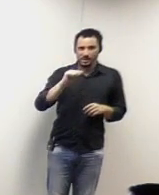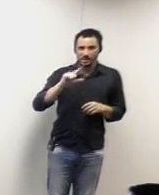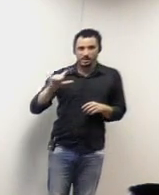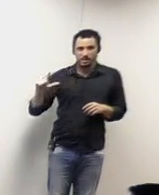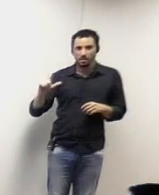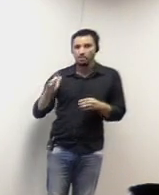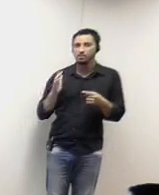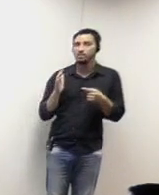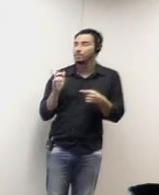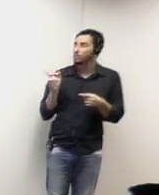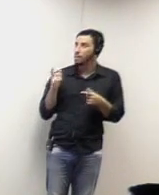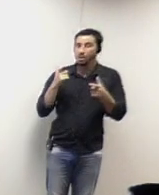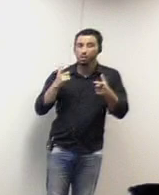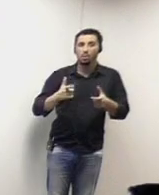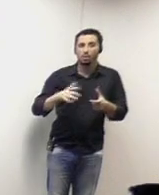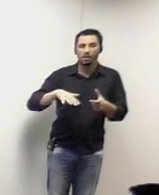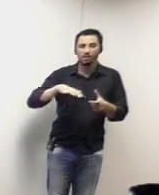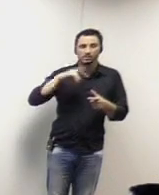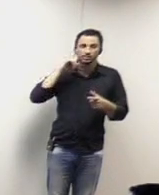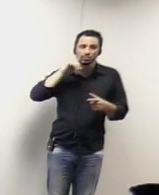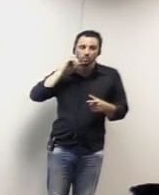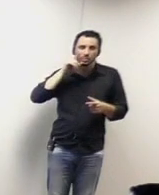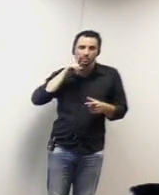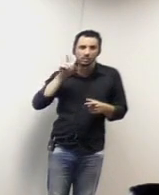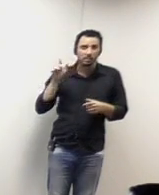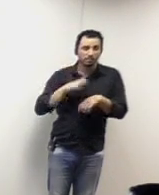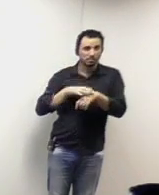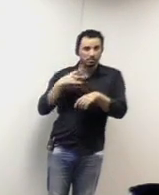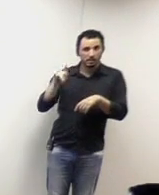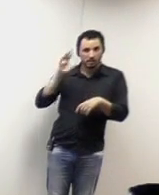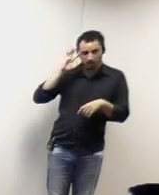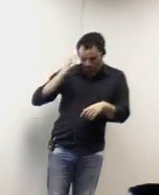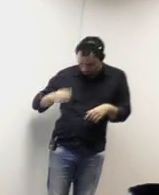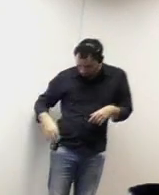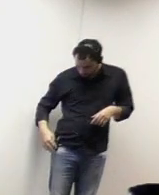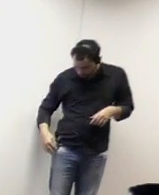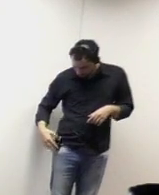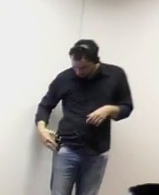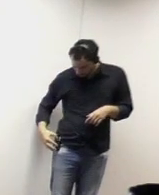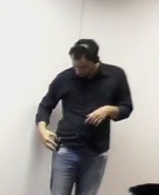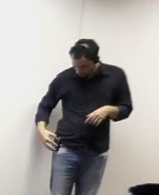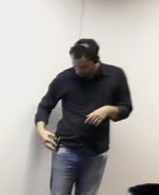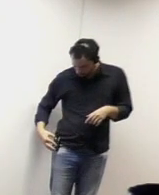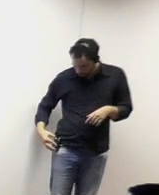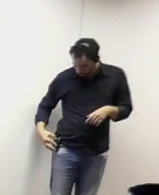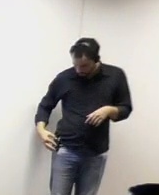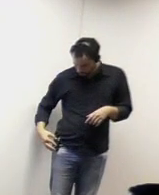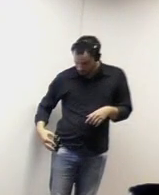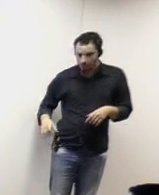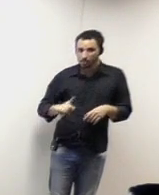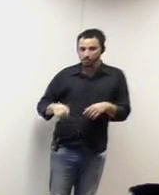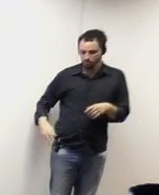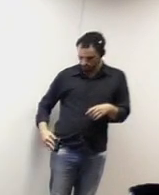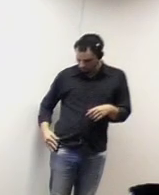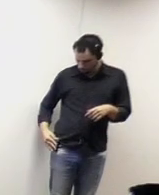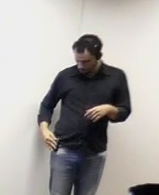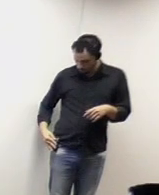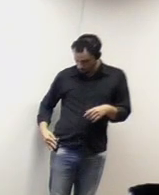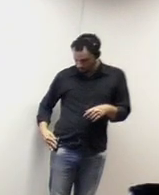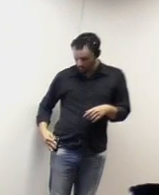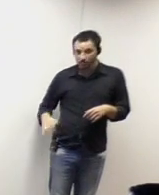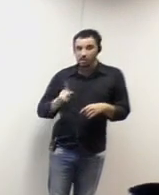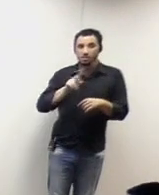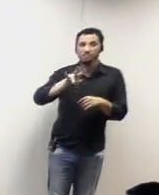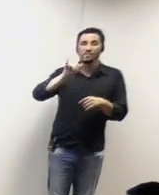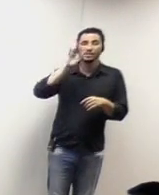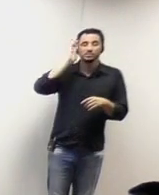States where they decided the federal government was not going to solve their problem of poor health outcomes,